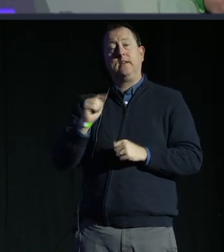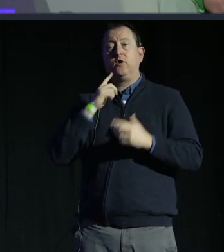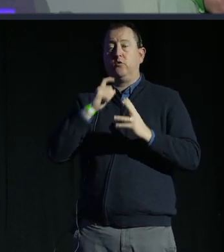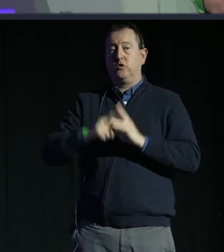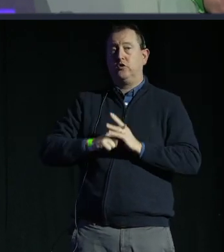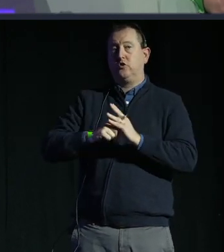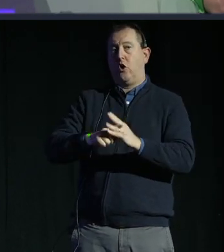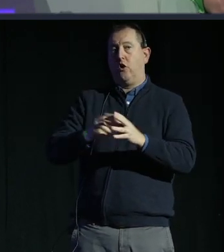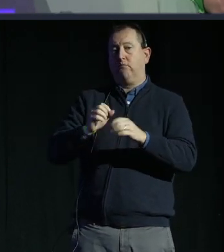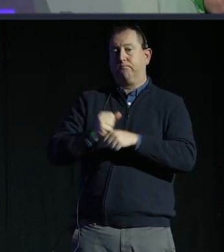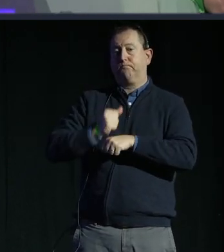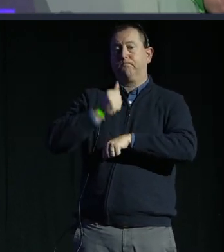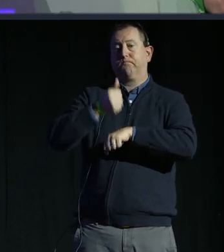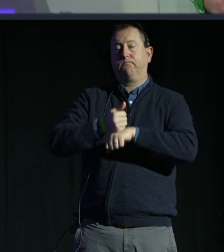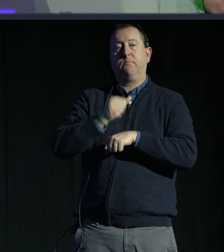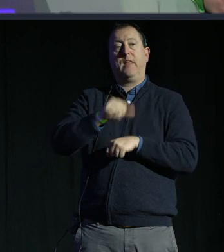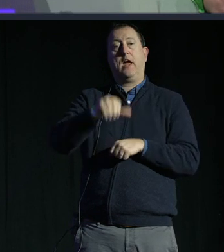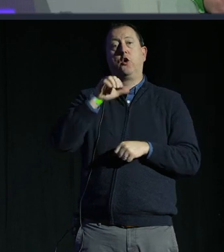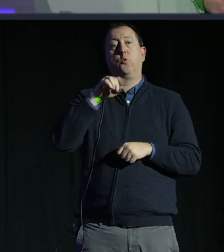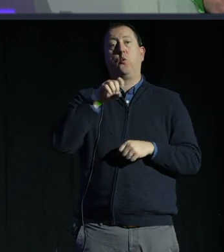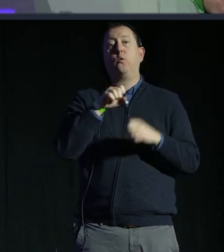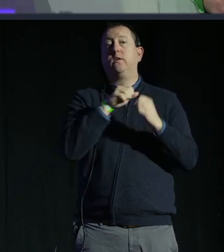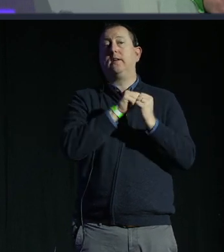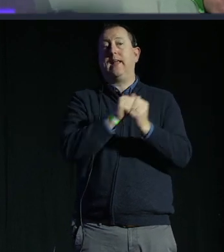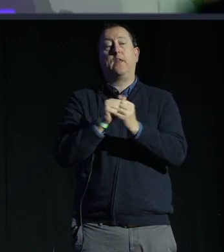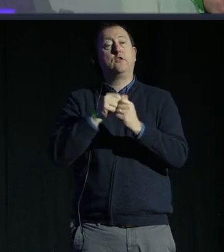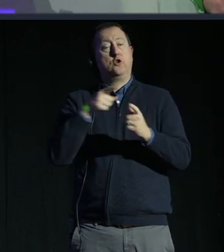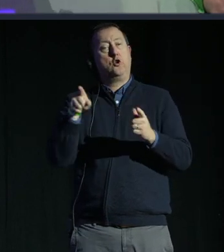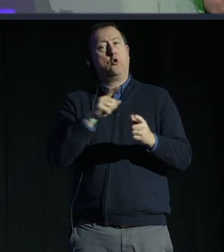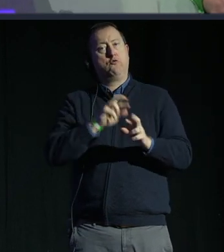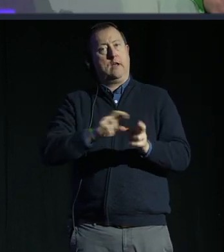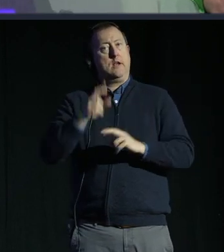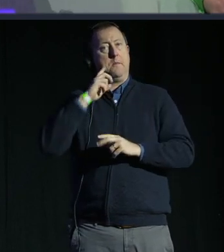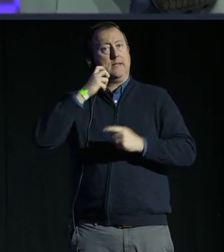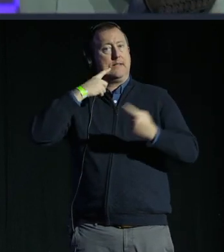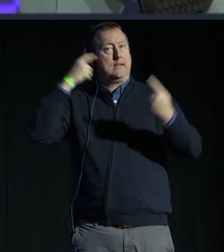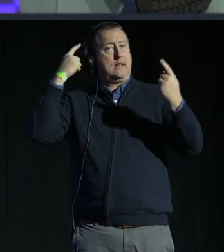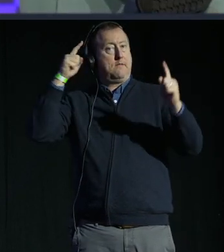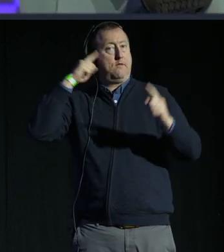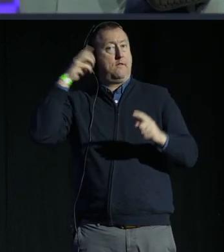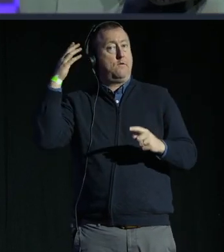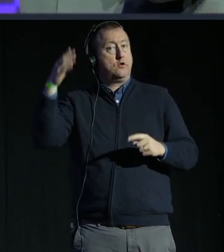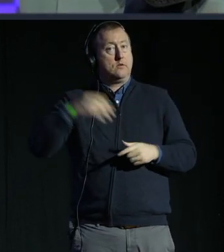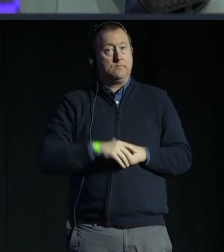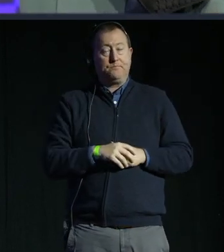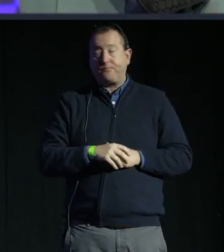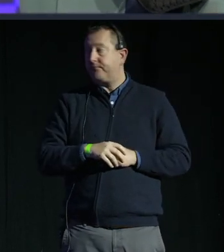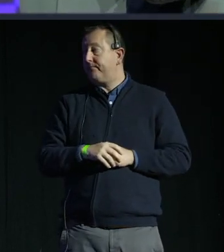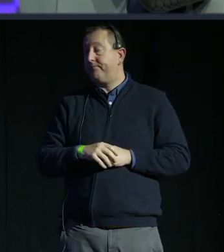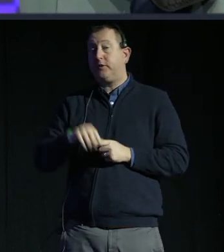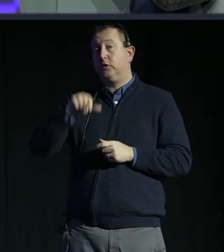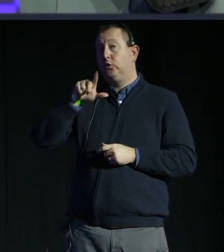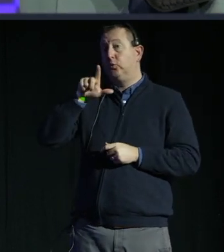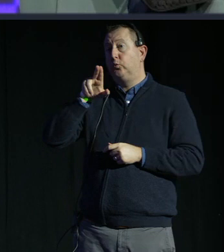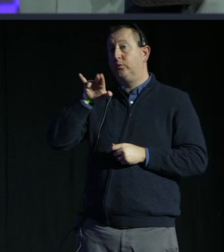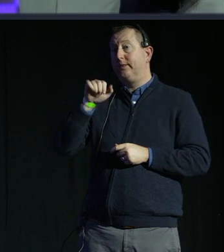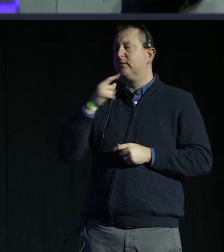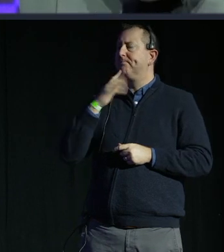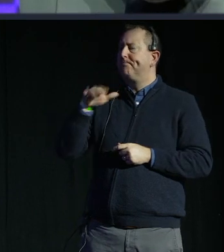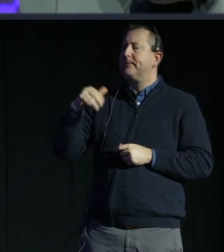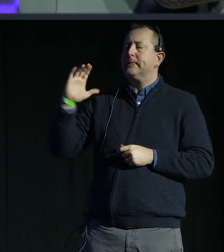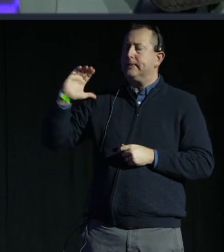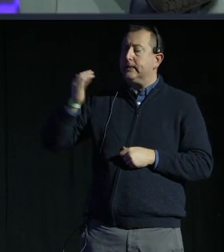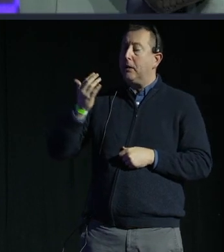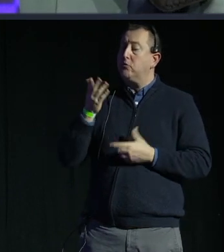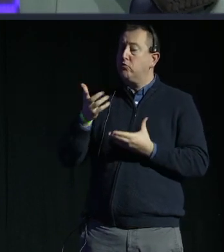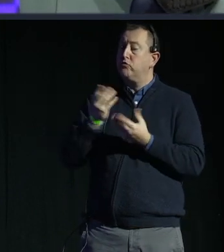data product code to set you up for success in the future. Gotcha. So I'm hearing it's, in some ways you kind of solved